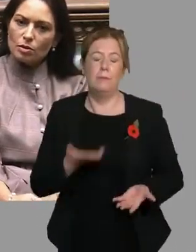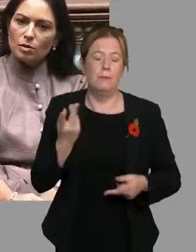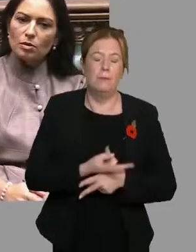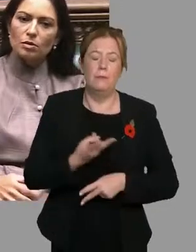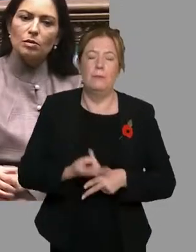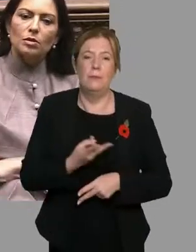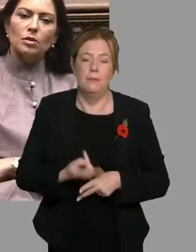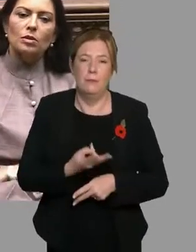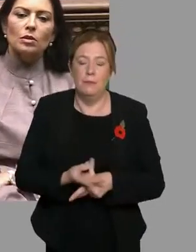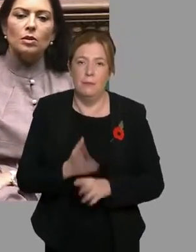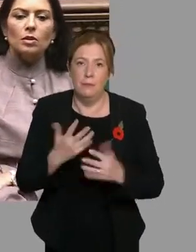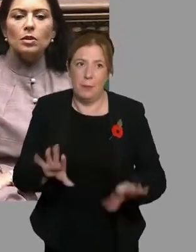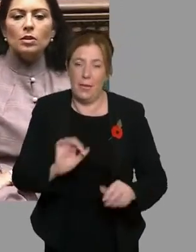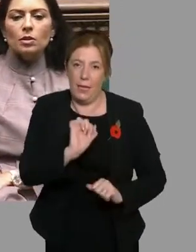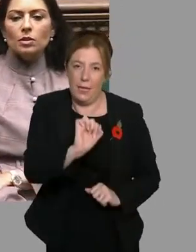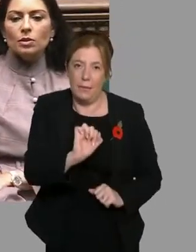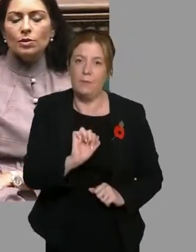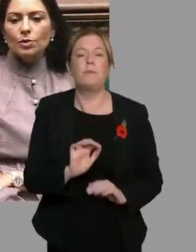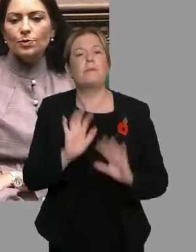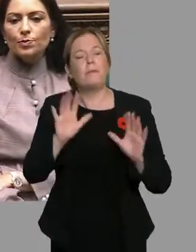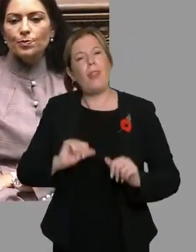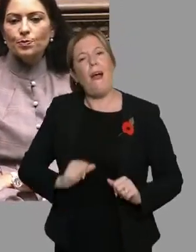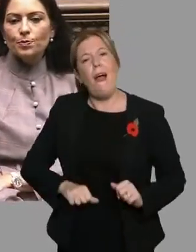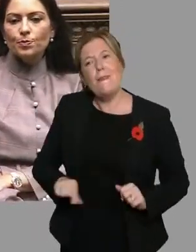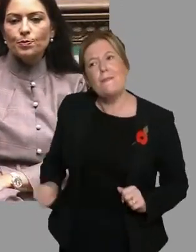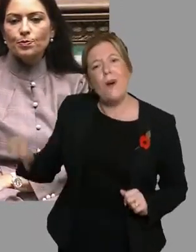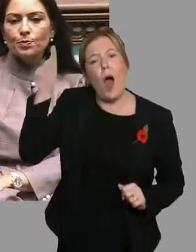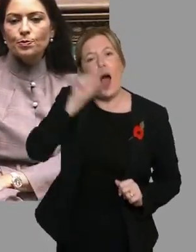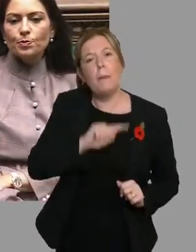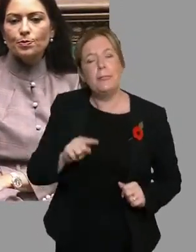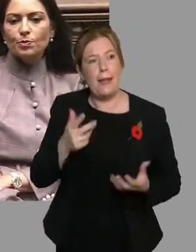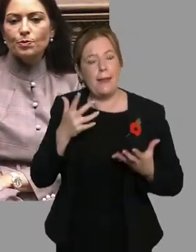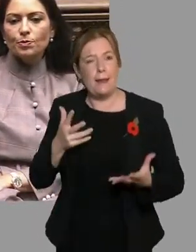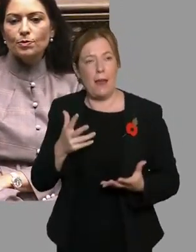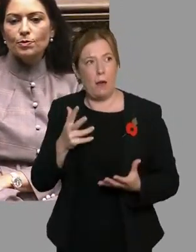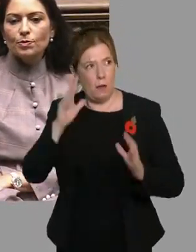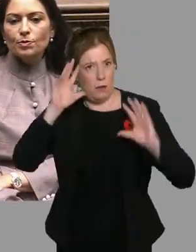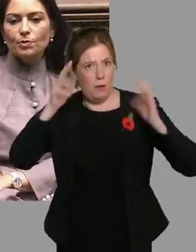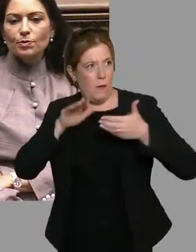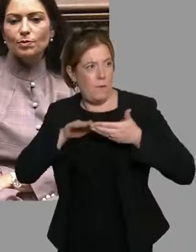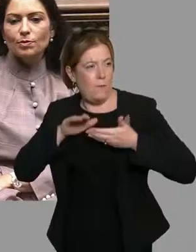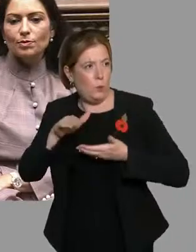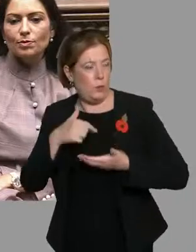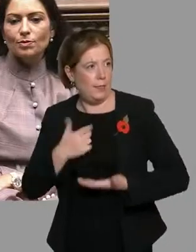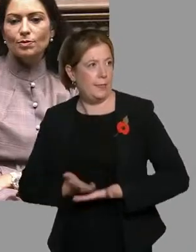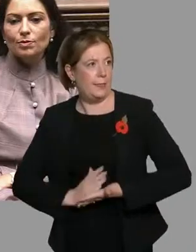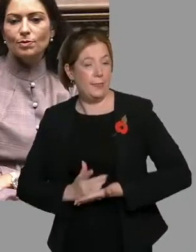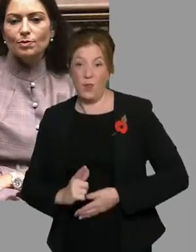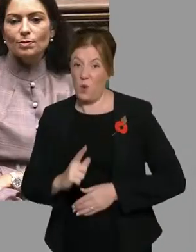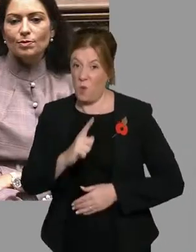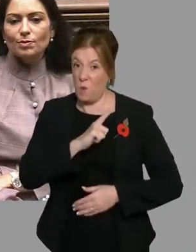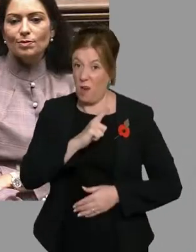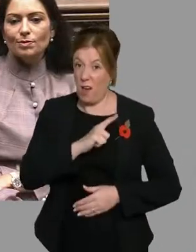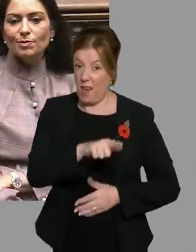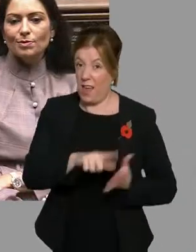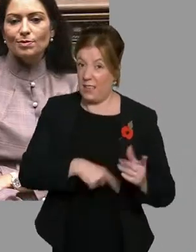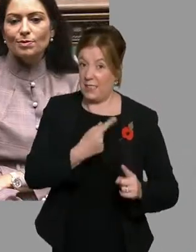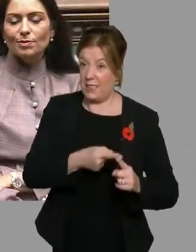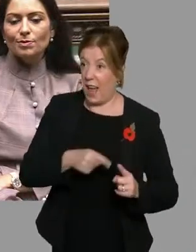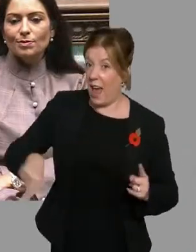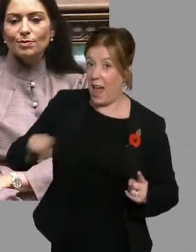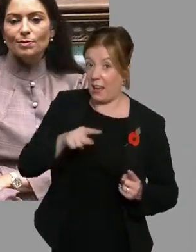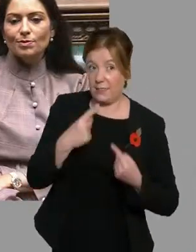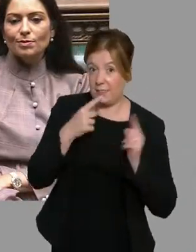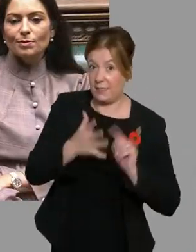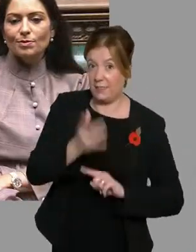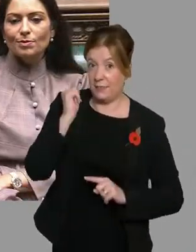are facing uncertainty about their futures as a result of the increased taxes announced by the Chancellor? I am very